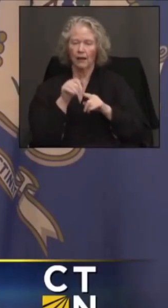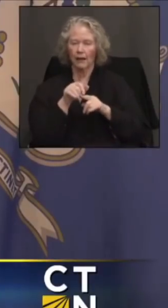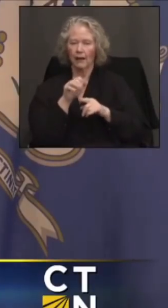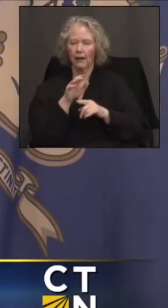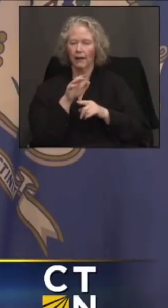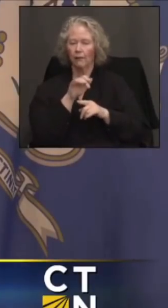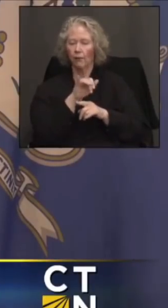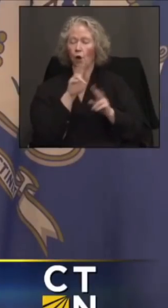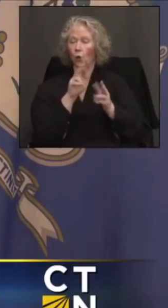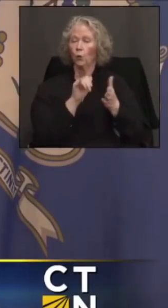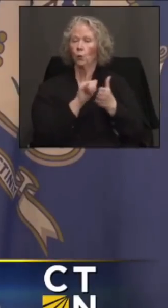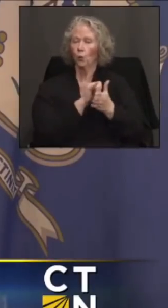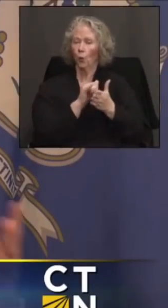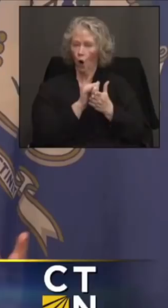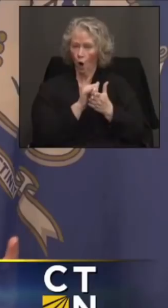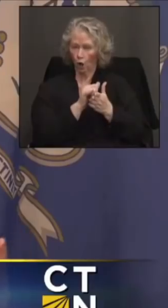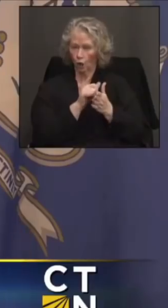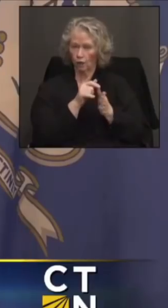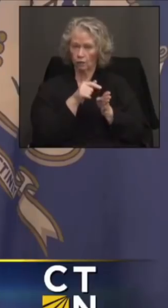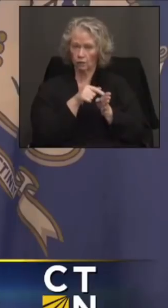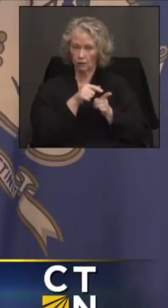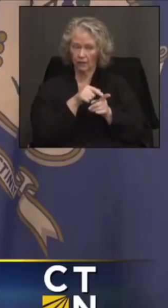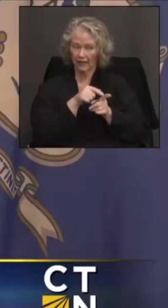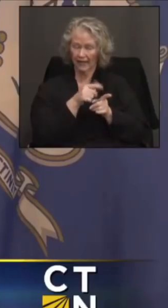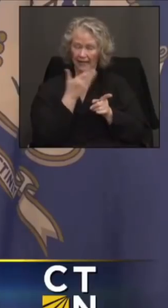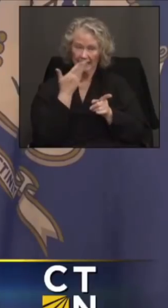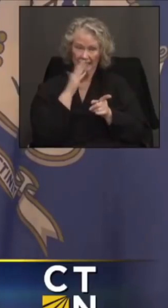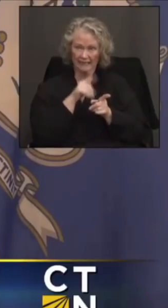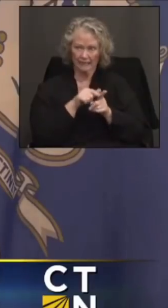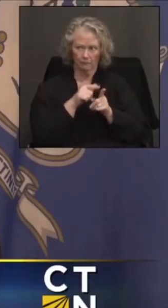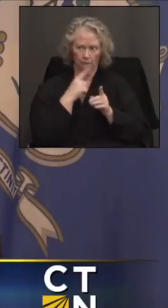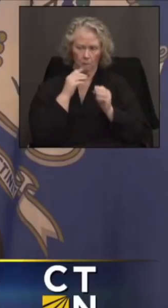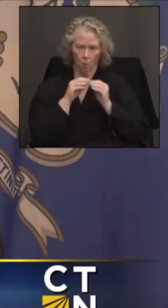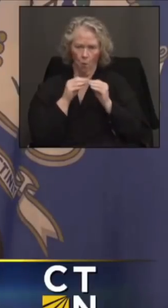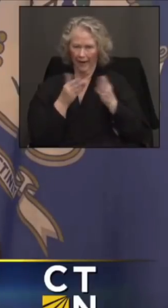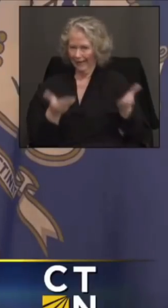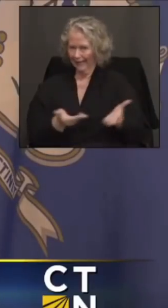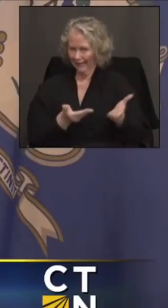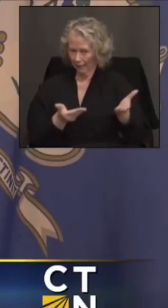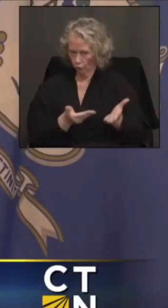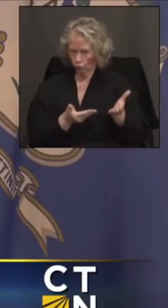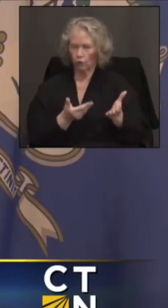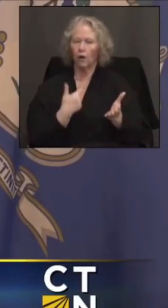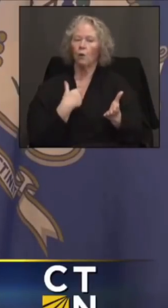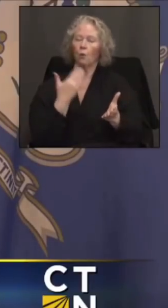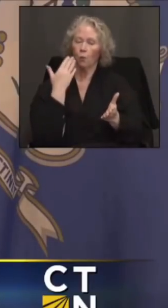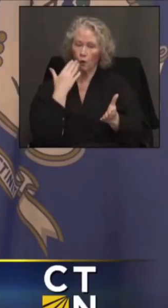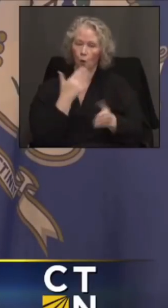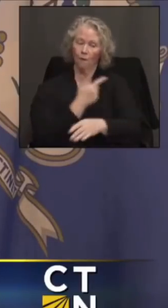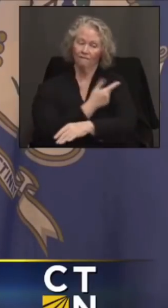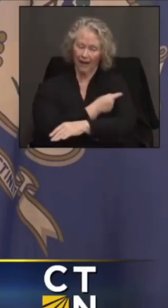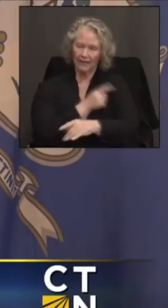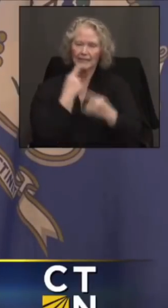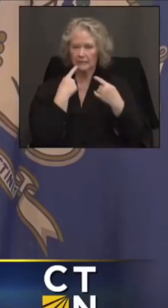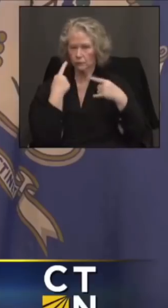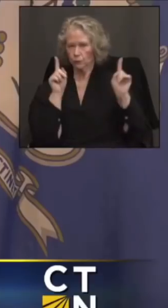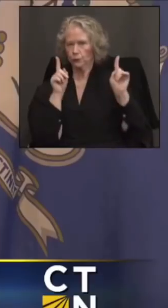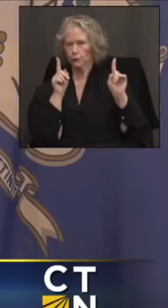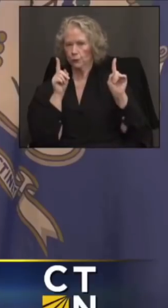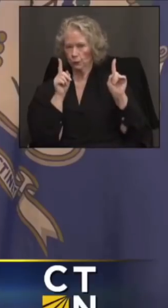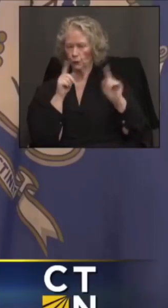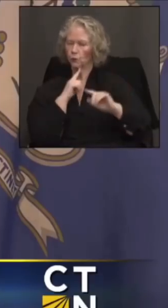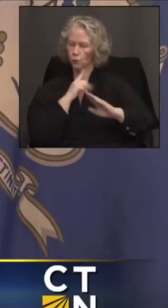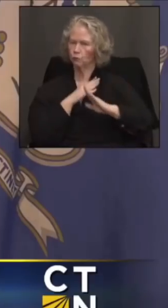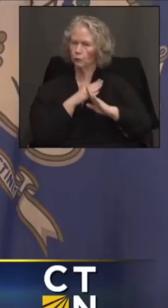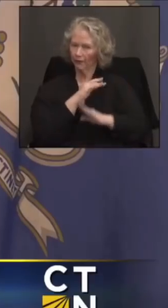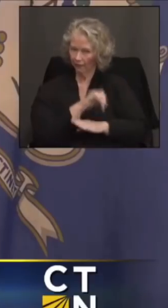known as the New York variant, that's the one that's increasingly prevalent here. We know that the vaccines work against it and are successful. I'd